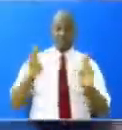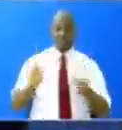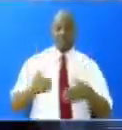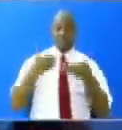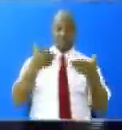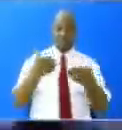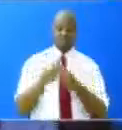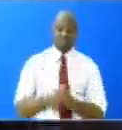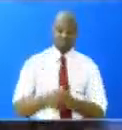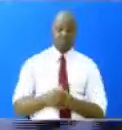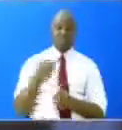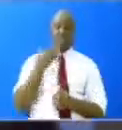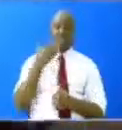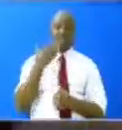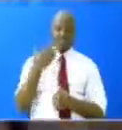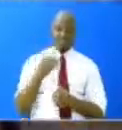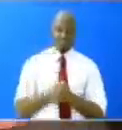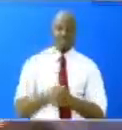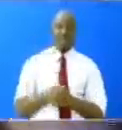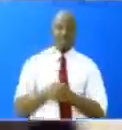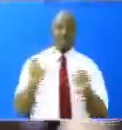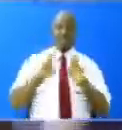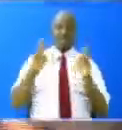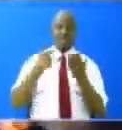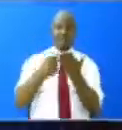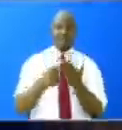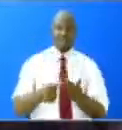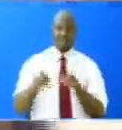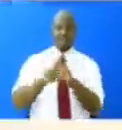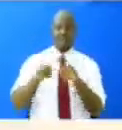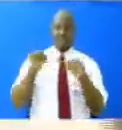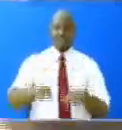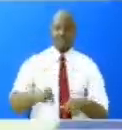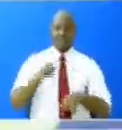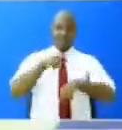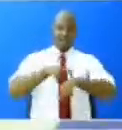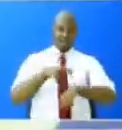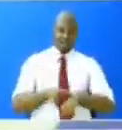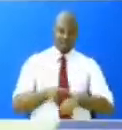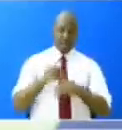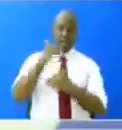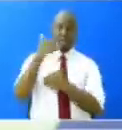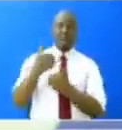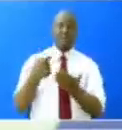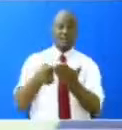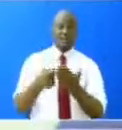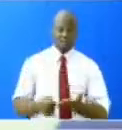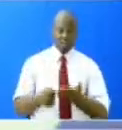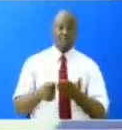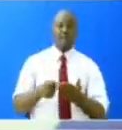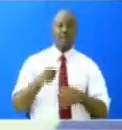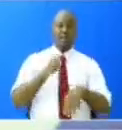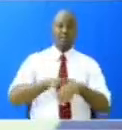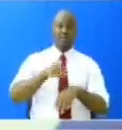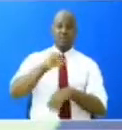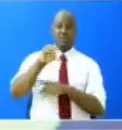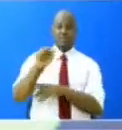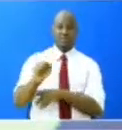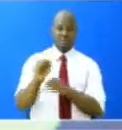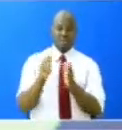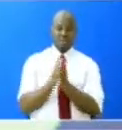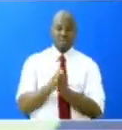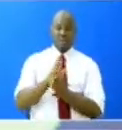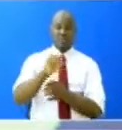Trevor. Thanks, Ken. We're absolutely ready for debate 2. This is just moments after debate 1 has just finished. Justina Wamae of the Roots Party